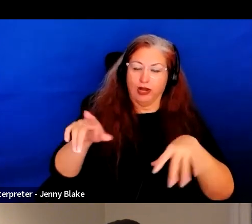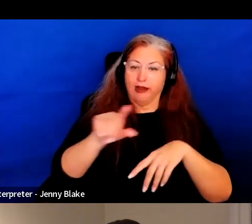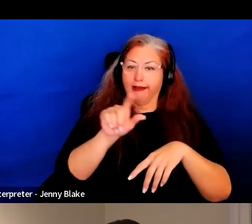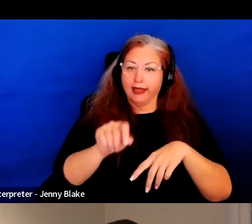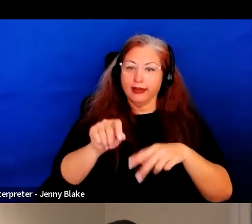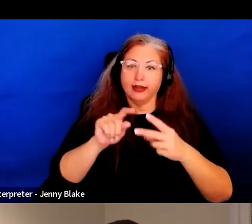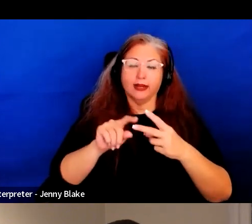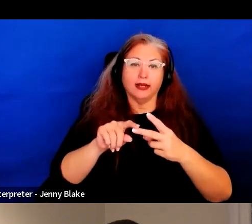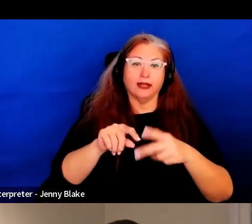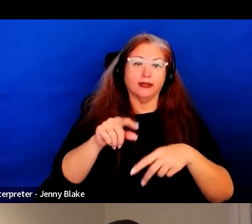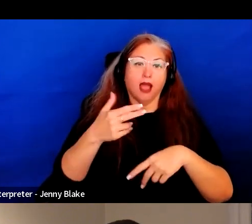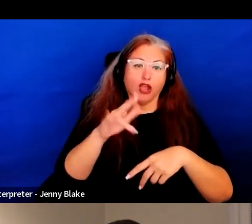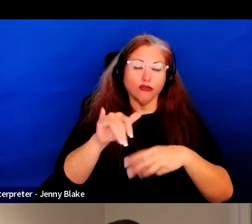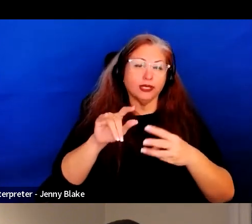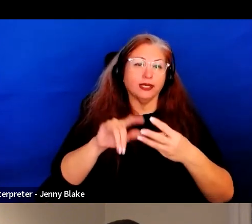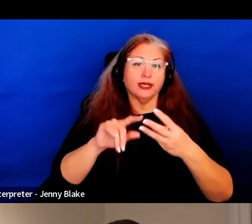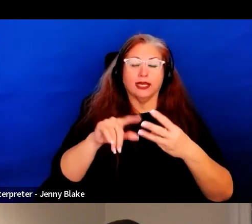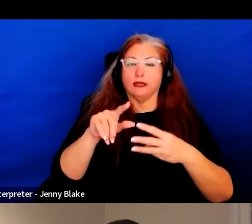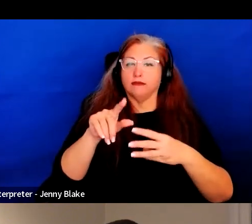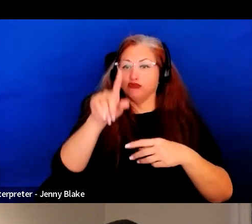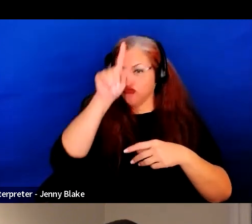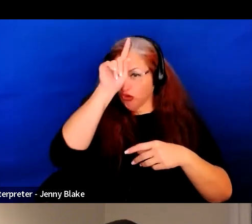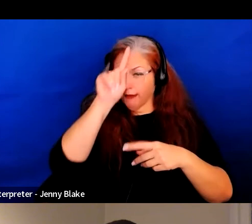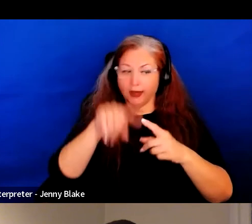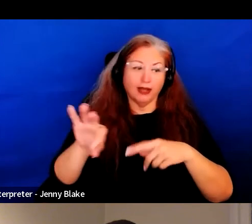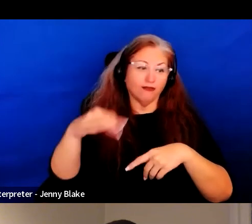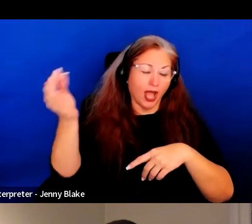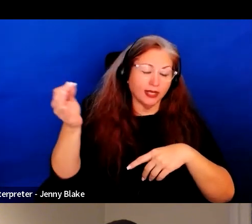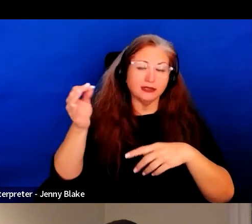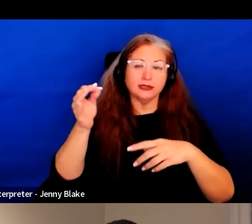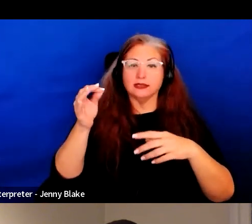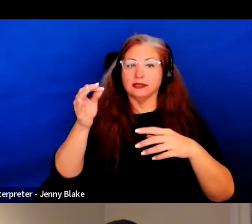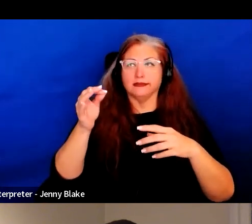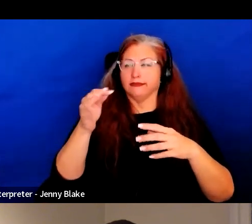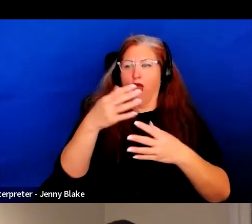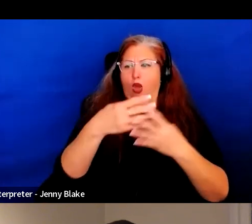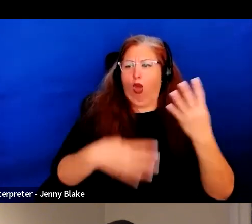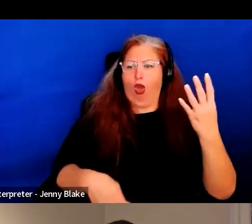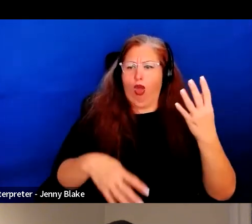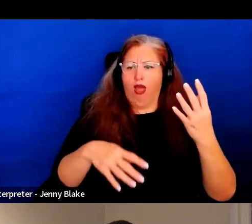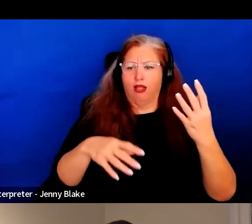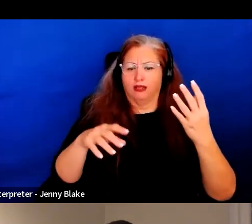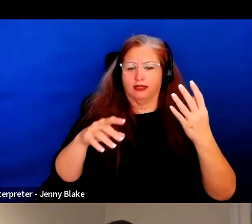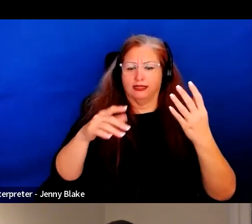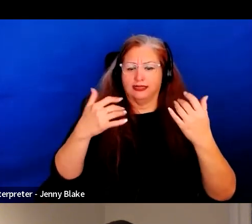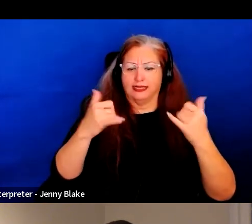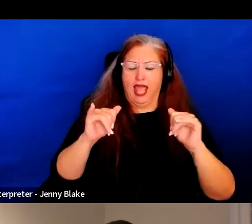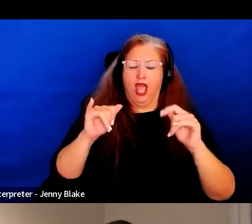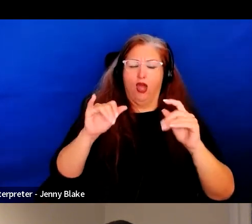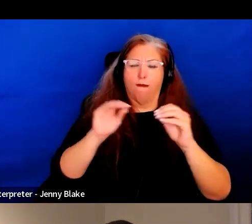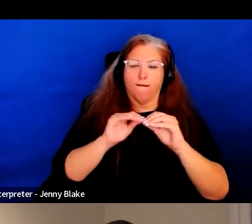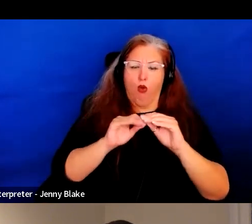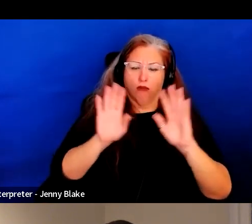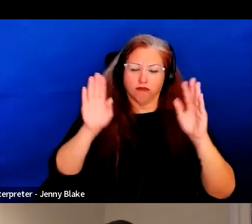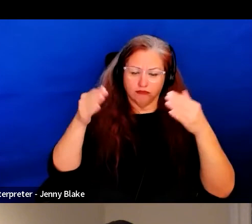Hungary. And they were saying Germany and France and all sorts of, like, everybody's sort of turning inward. So